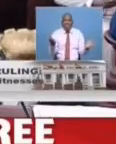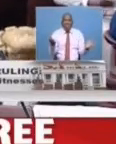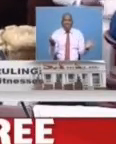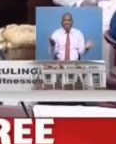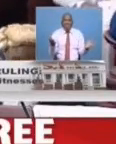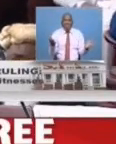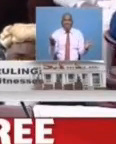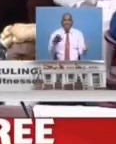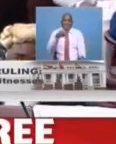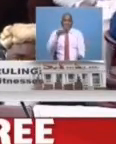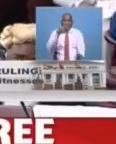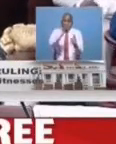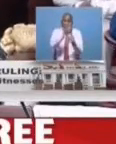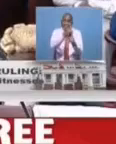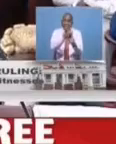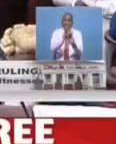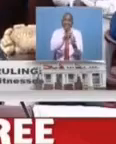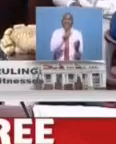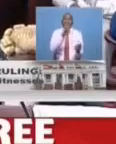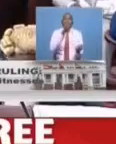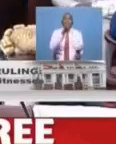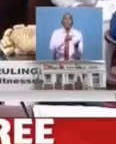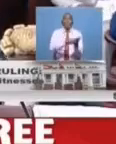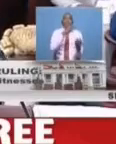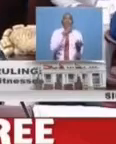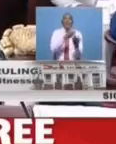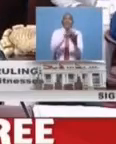whose witness statement was already before you,